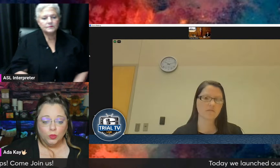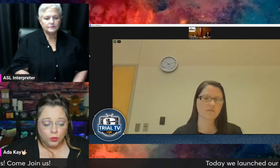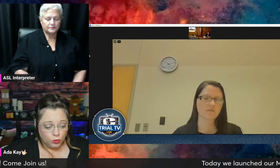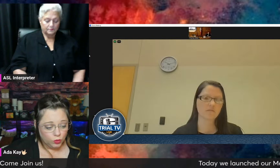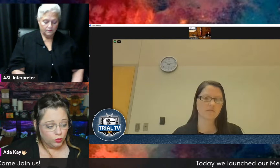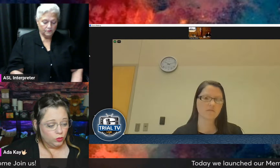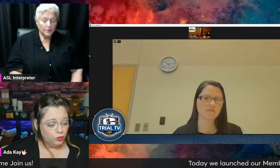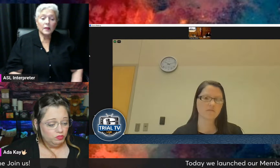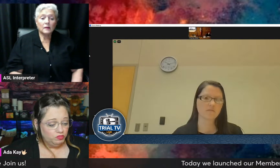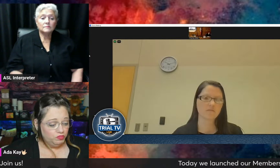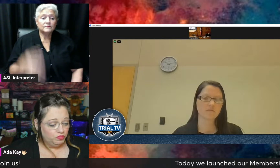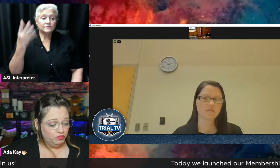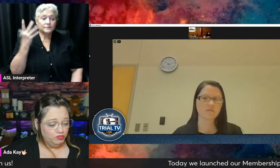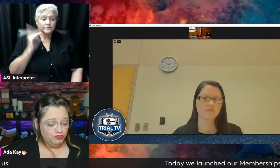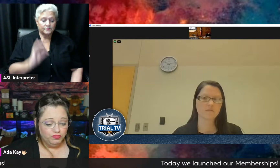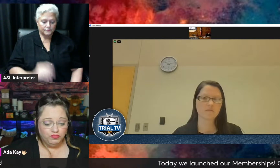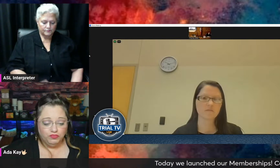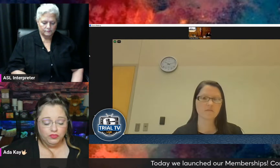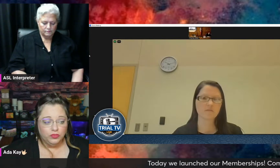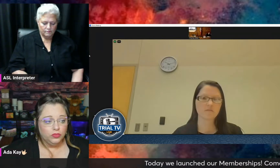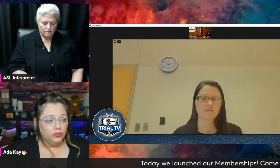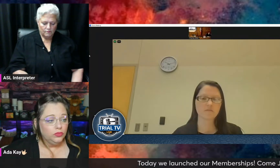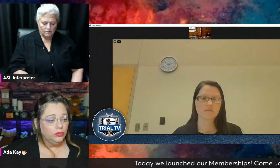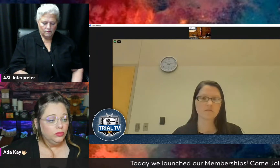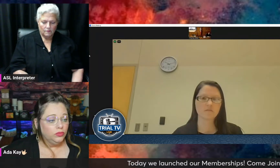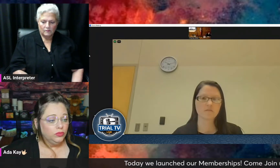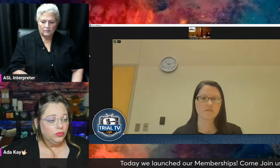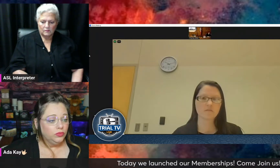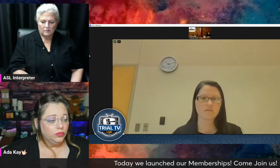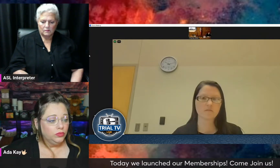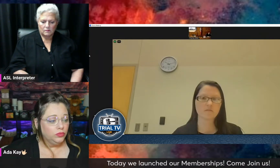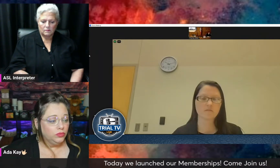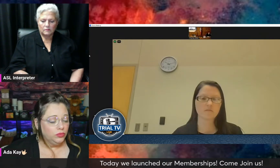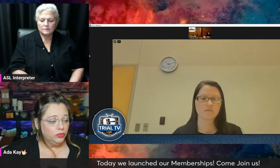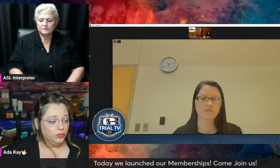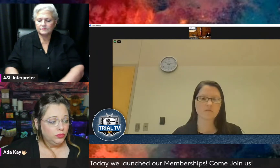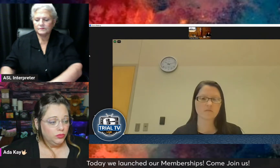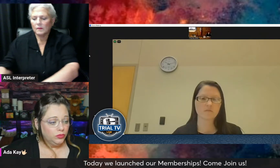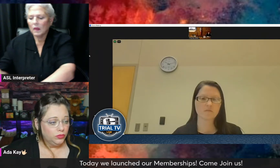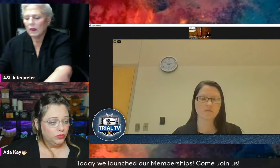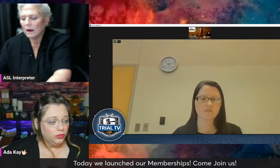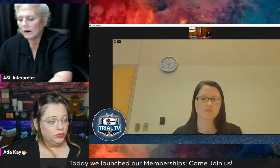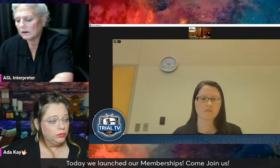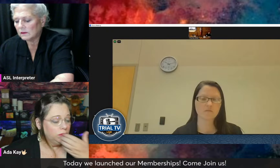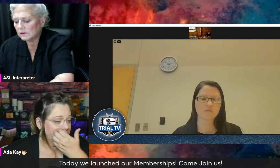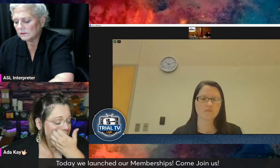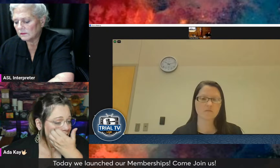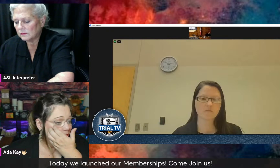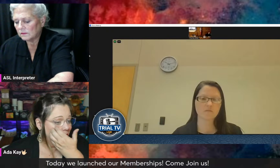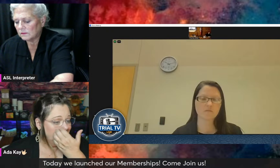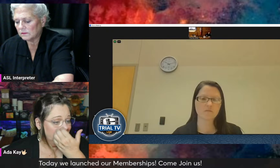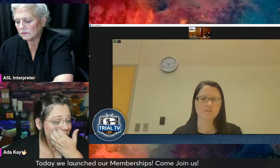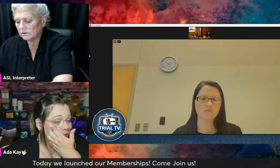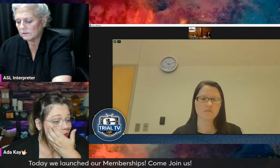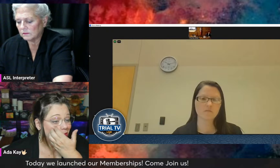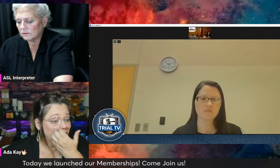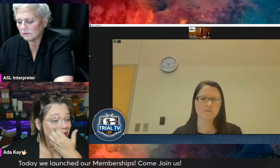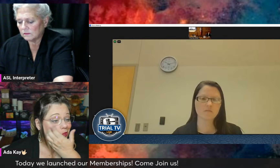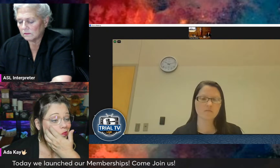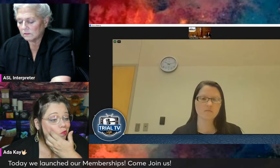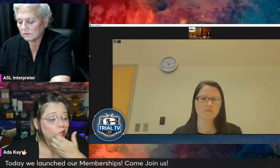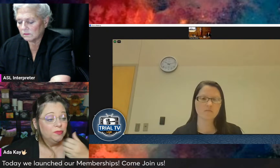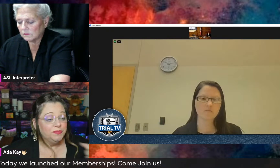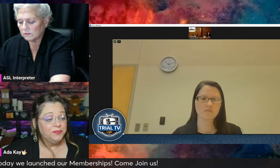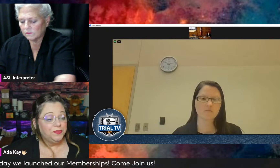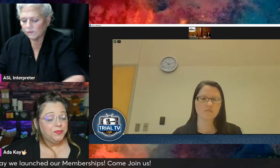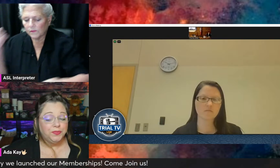Nothing further, Your Honor. Mr. Nelson, anything else for this witness? Yes, Your Honor. If this hatchet was